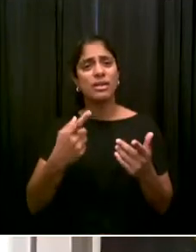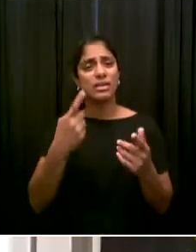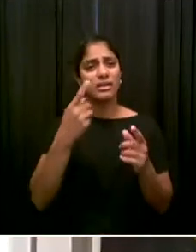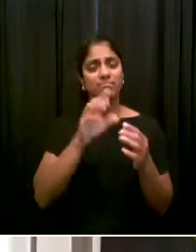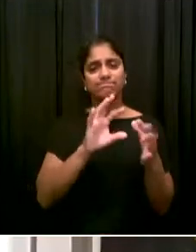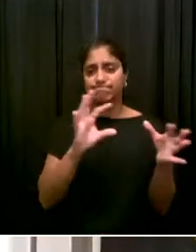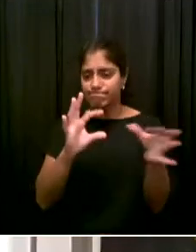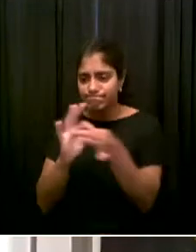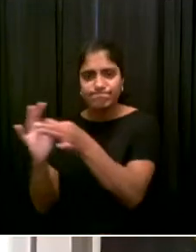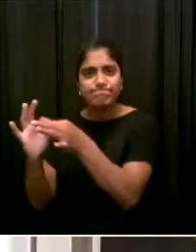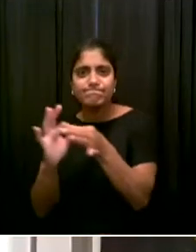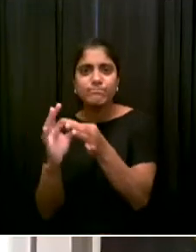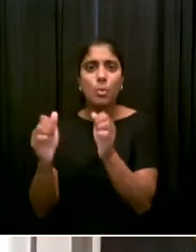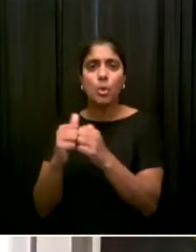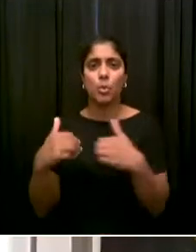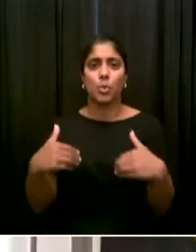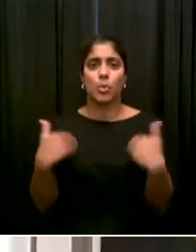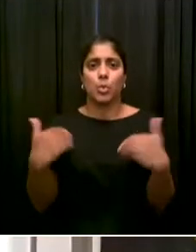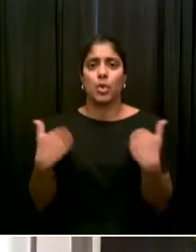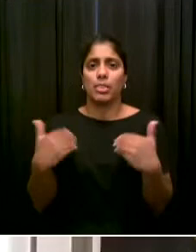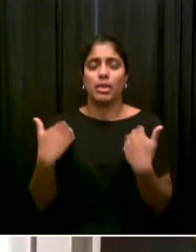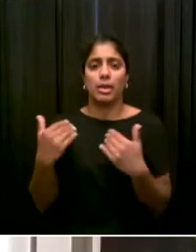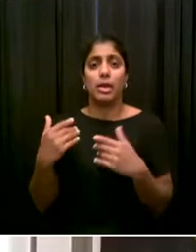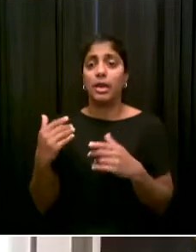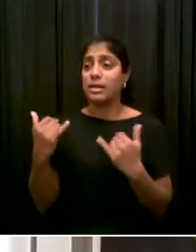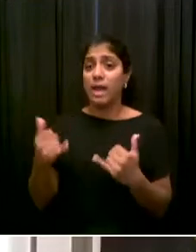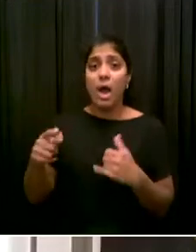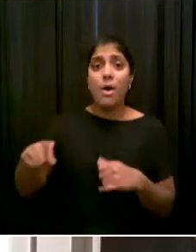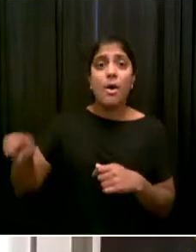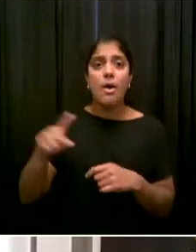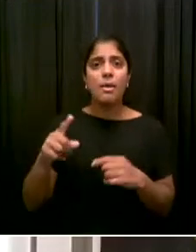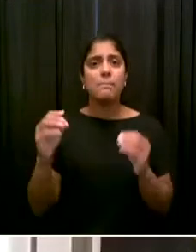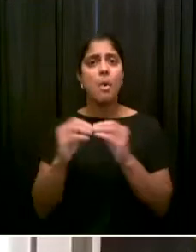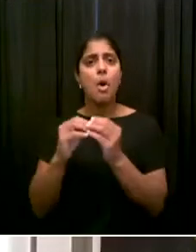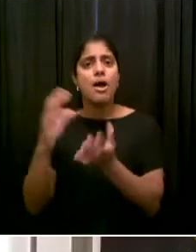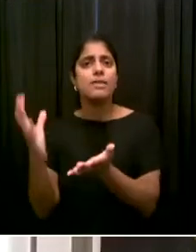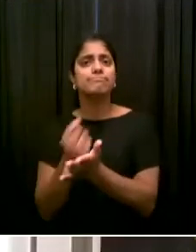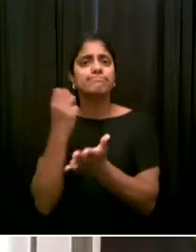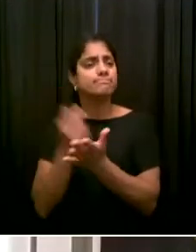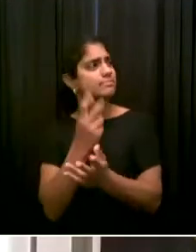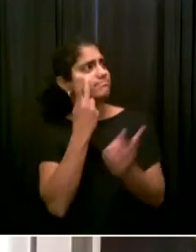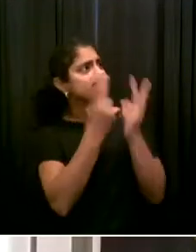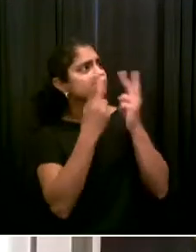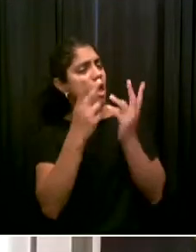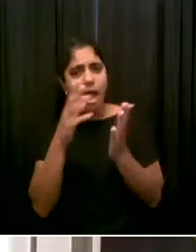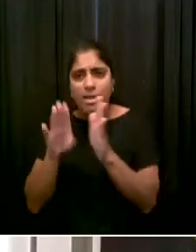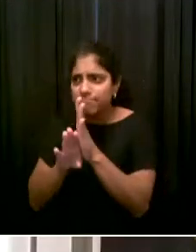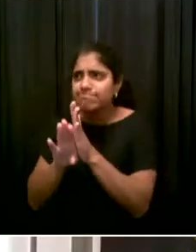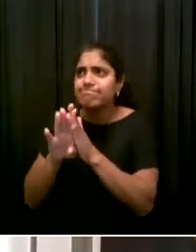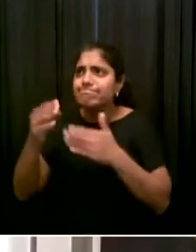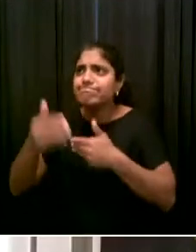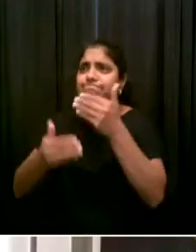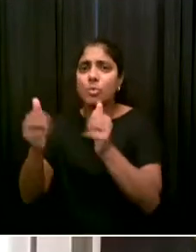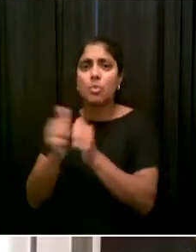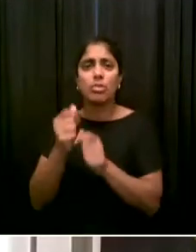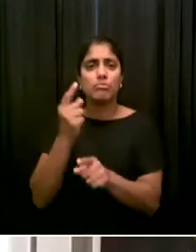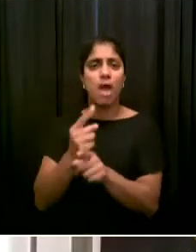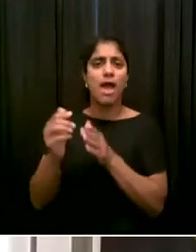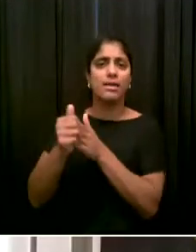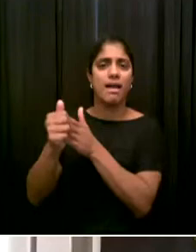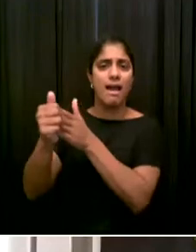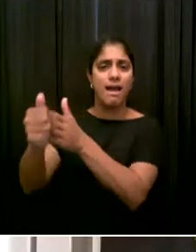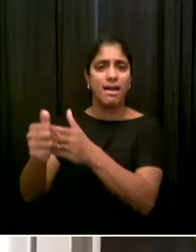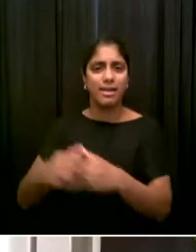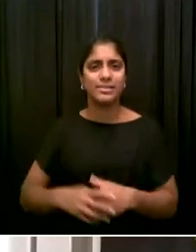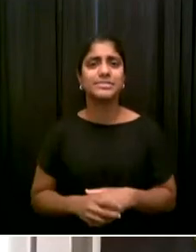be successful young people. I want to thank all of the organizations that have been on the ground, on the front lines, working with us in the Bronx,